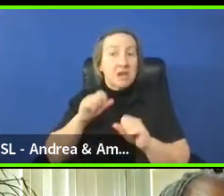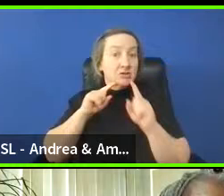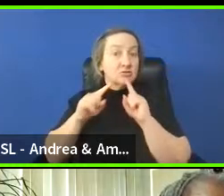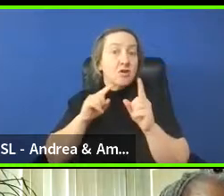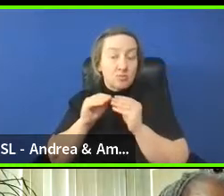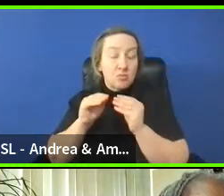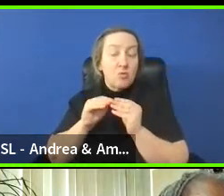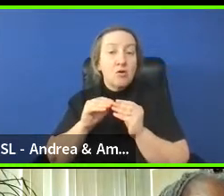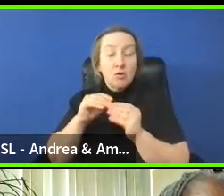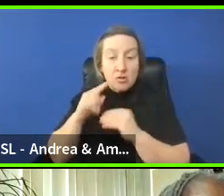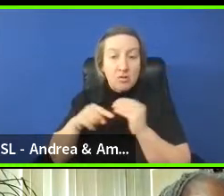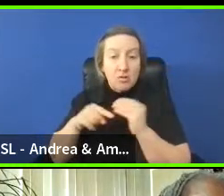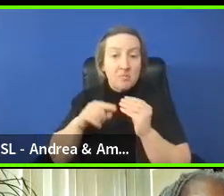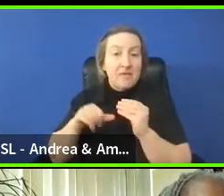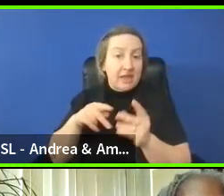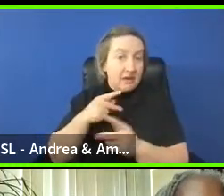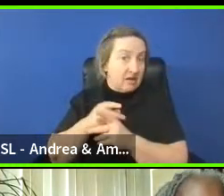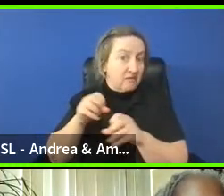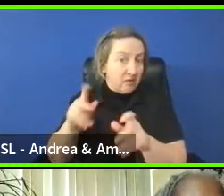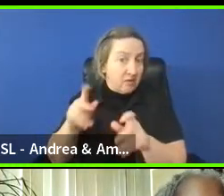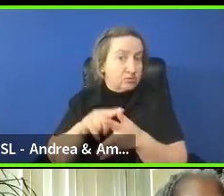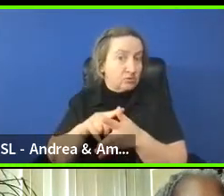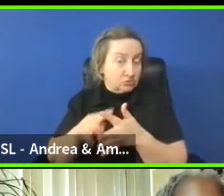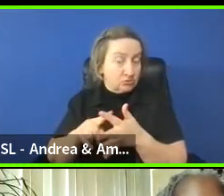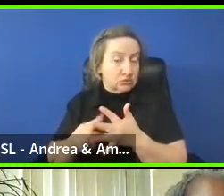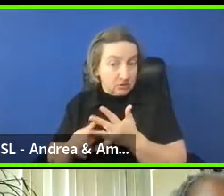about those type of opportunities